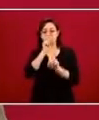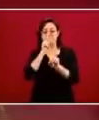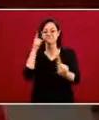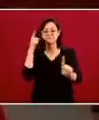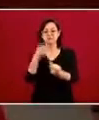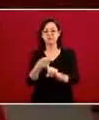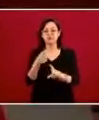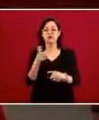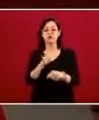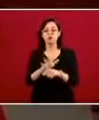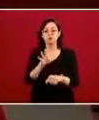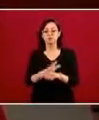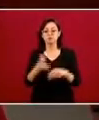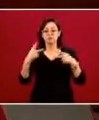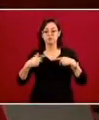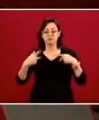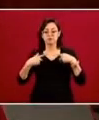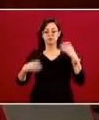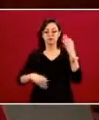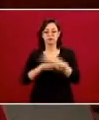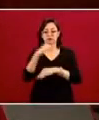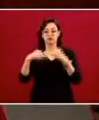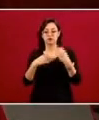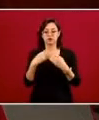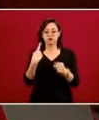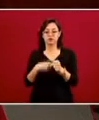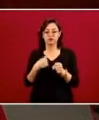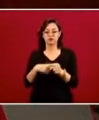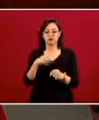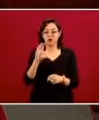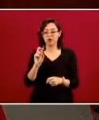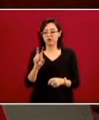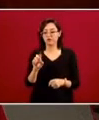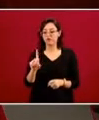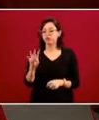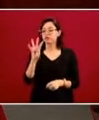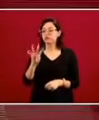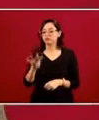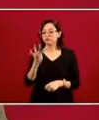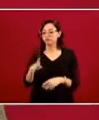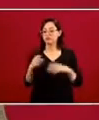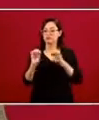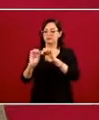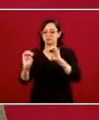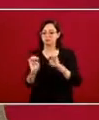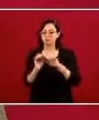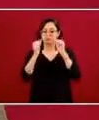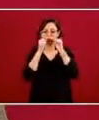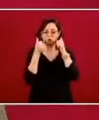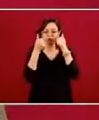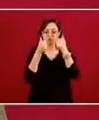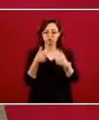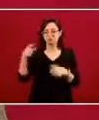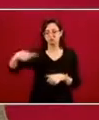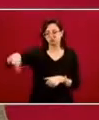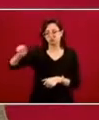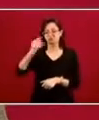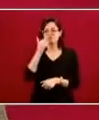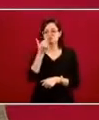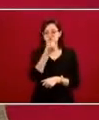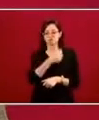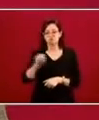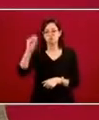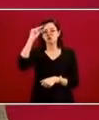in the health sector in our country. So this program is aimed at providing adequate